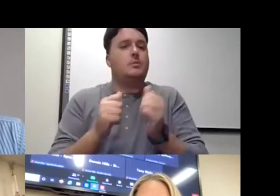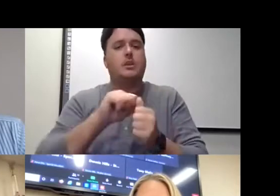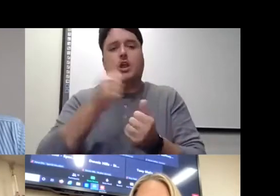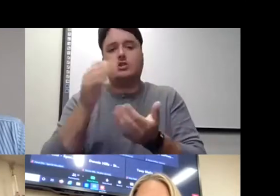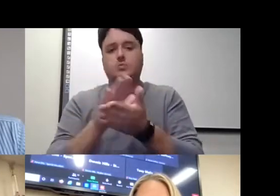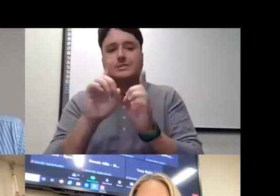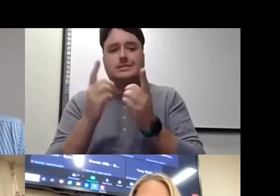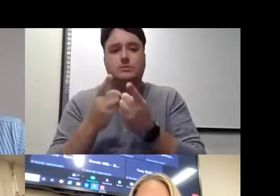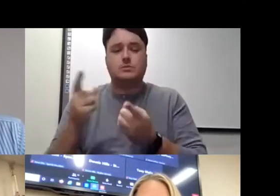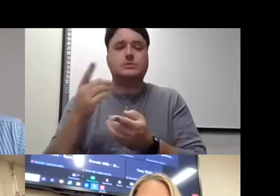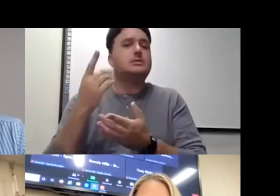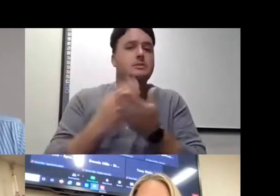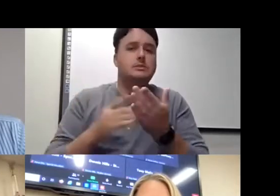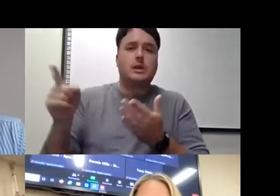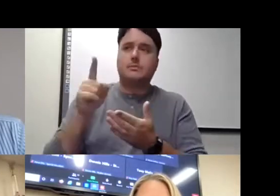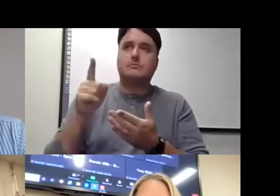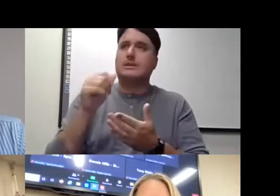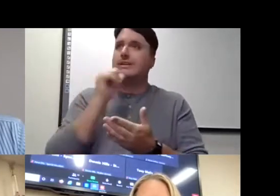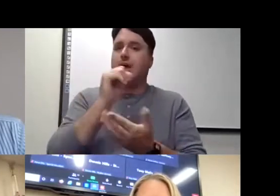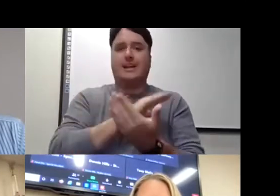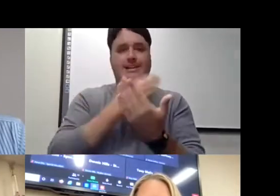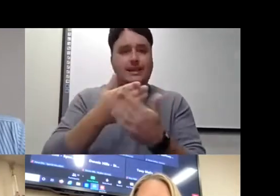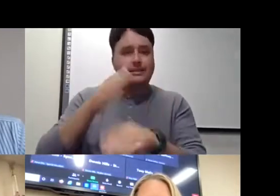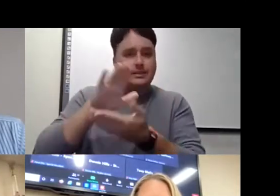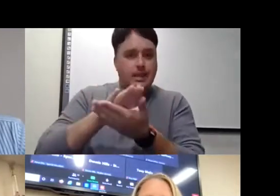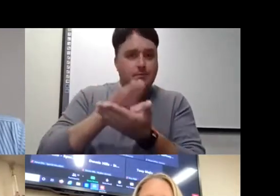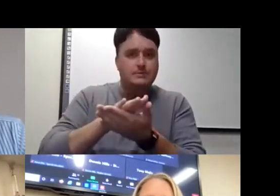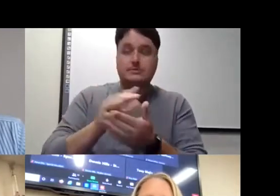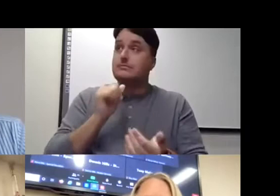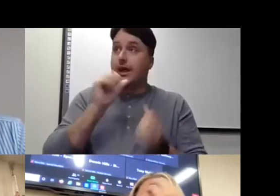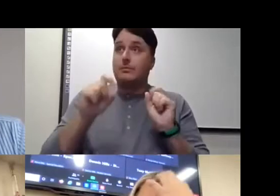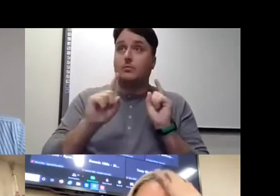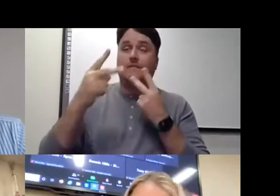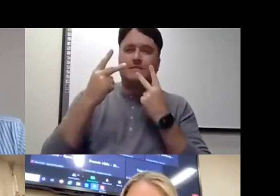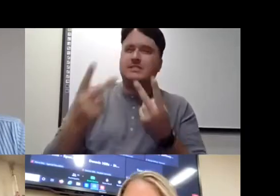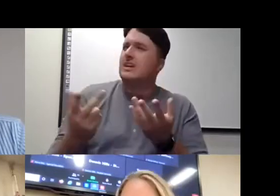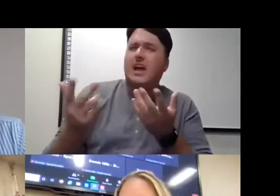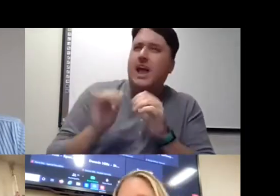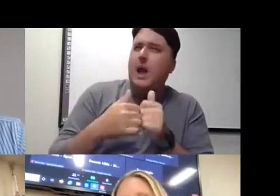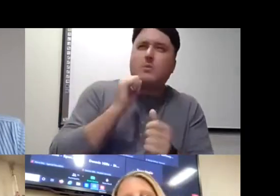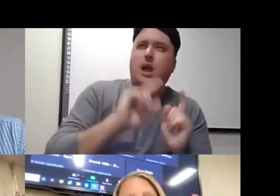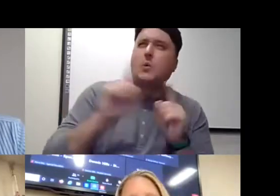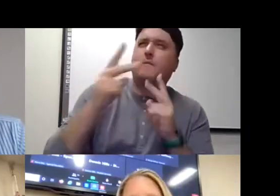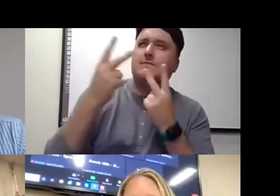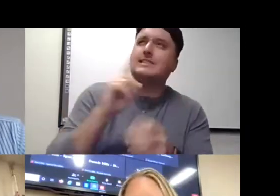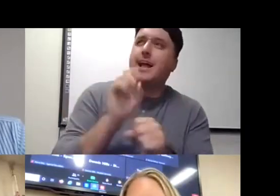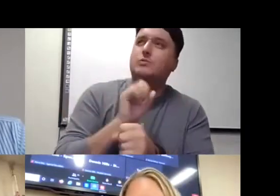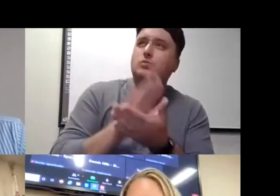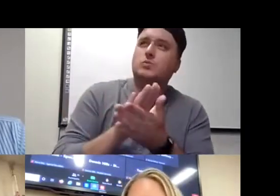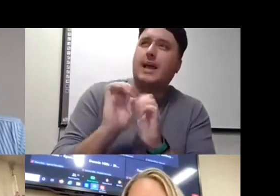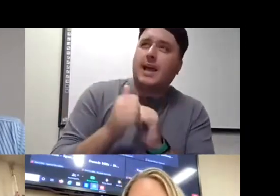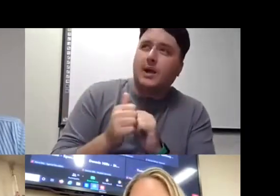districts, some of them don't even get to the campuses. They don't actually go and visit. And I'm like, how do you not go visit your actual schools?